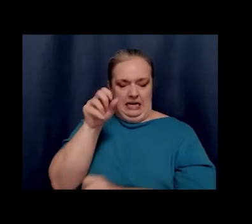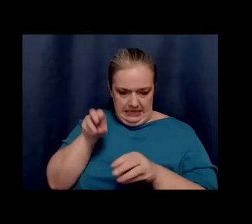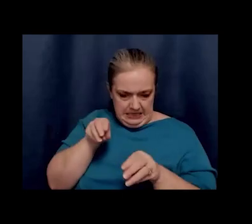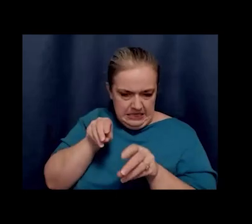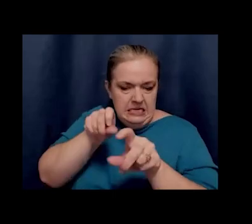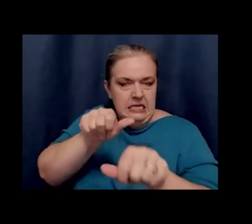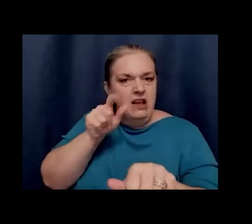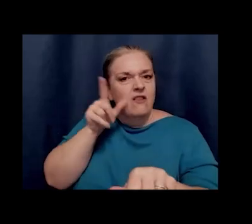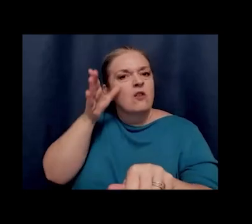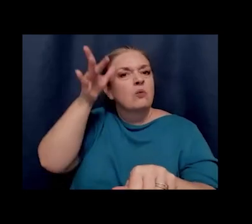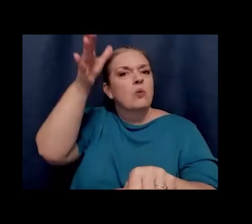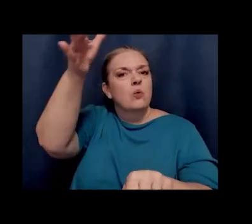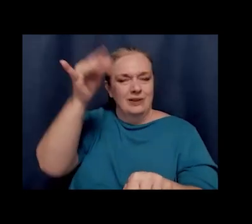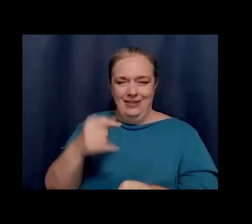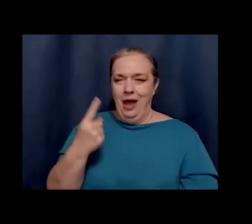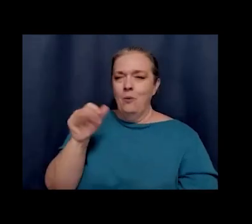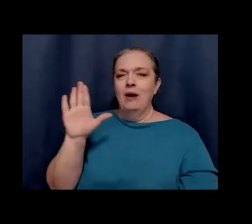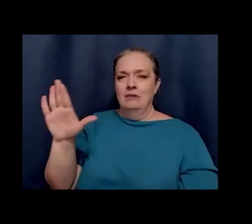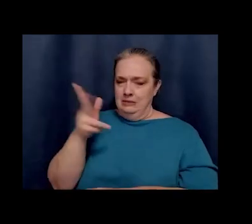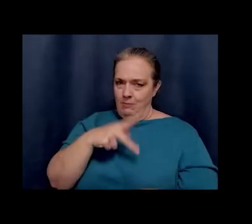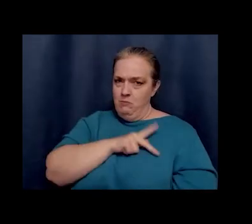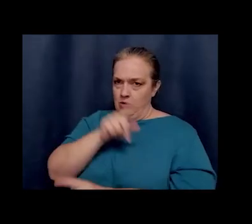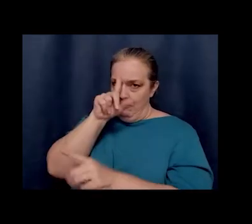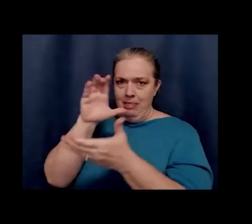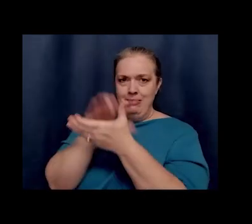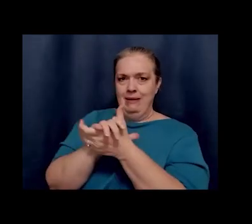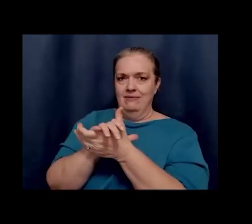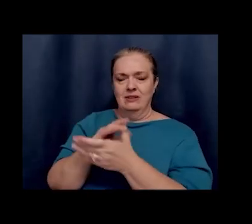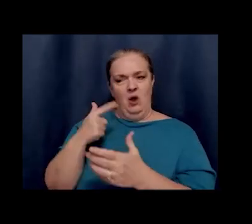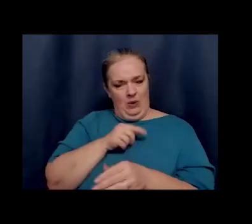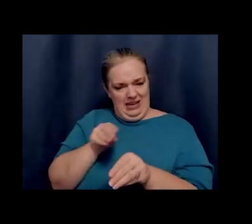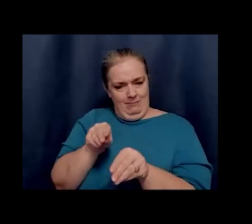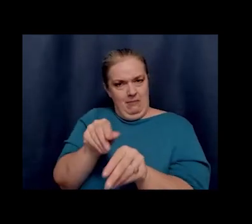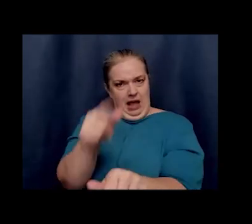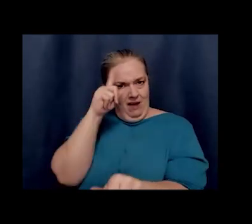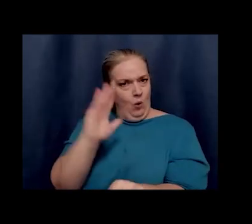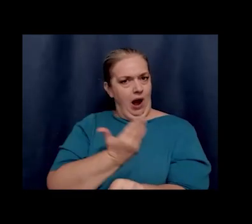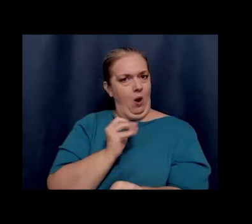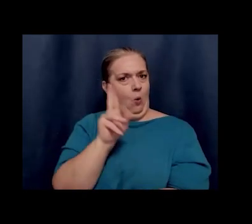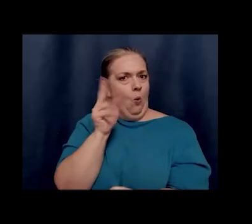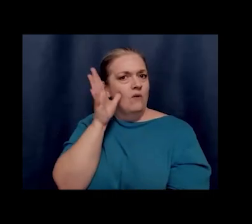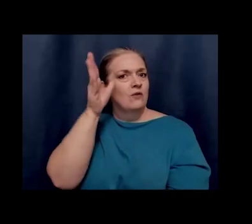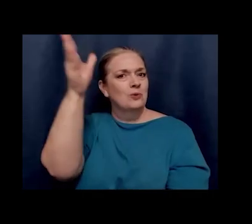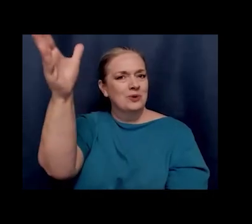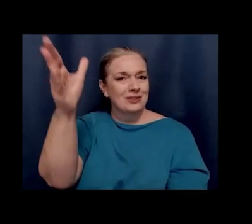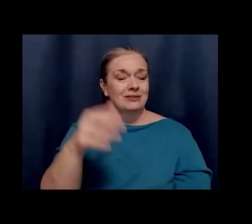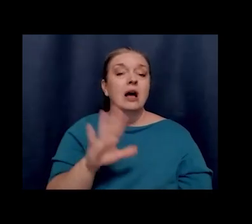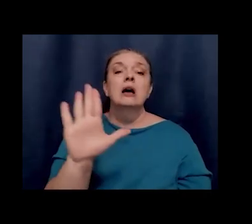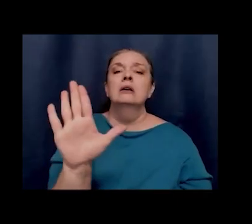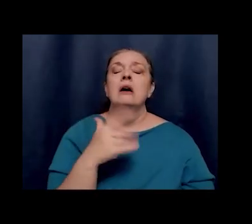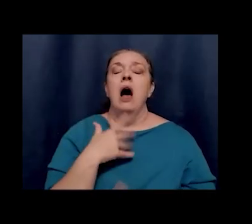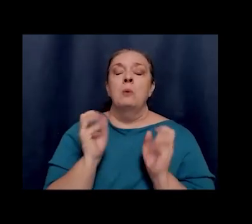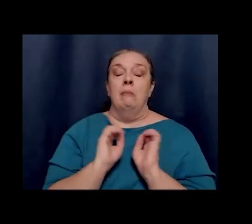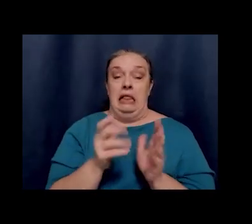one of Polášek's personal credos. Know that each of these sites and artists warrant entire seminars of